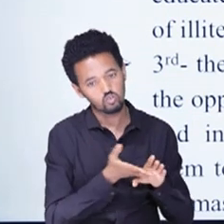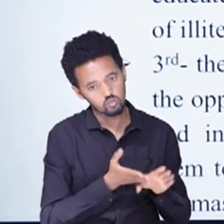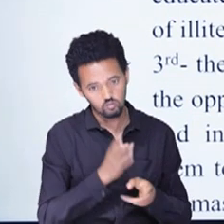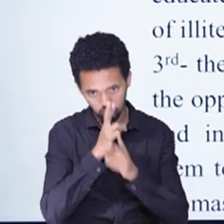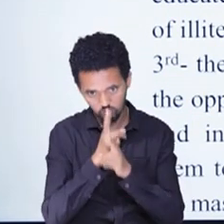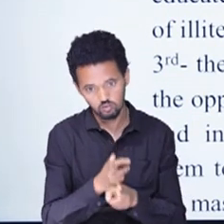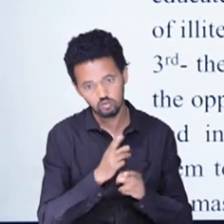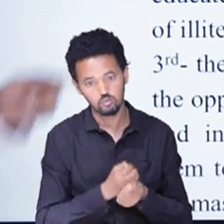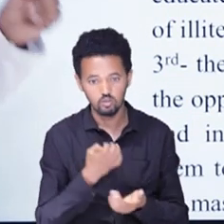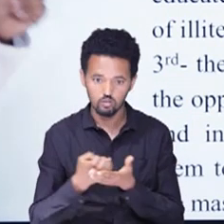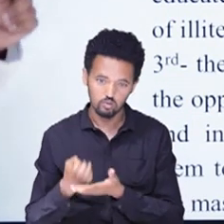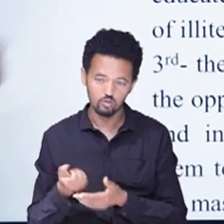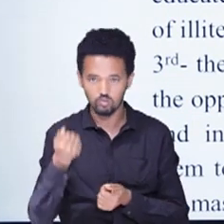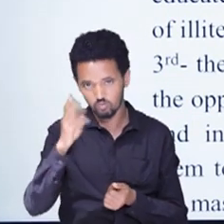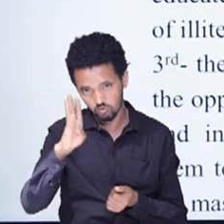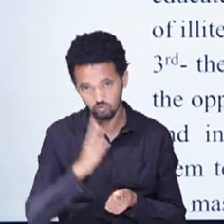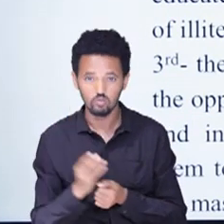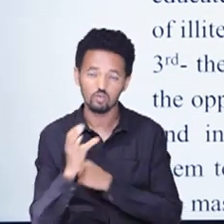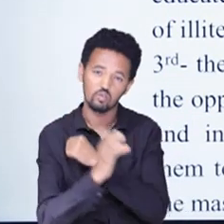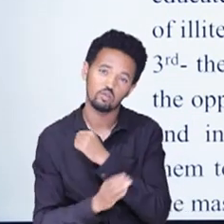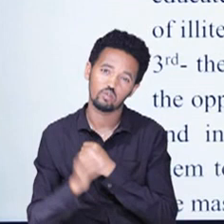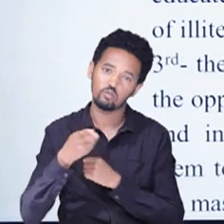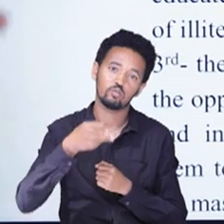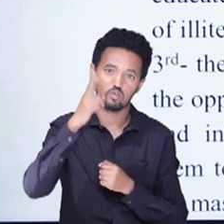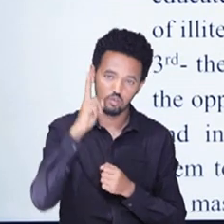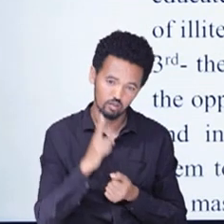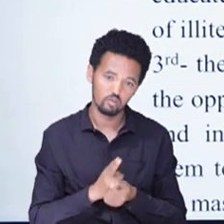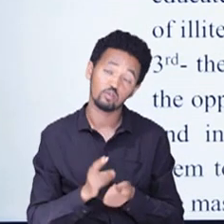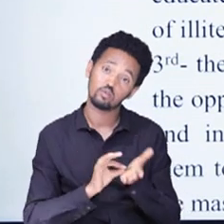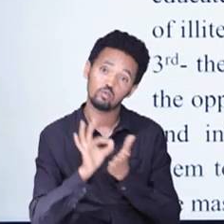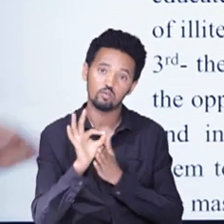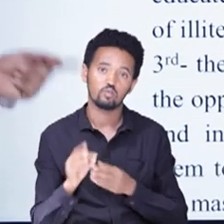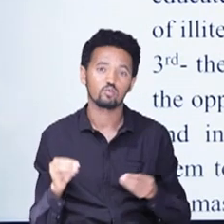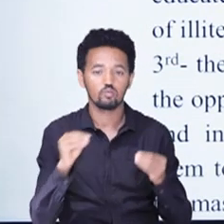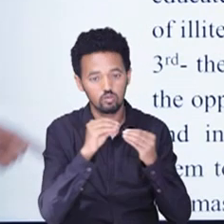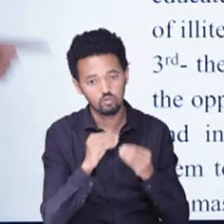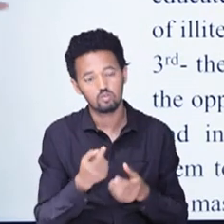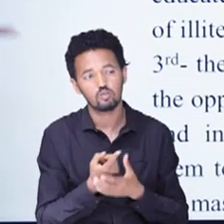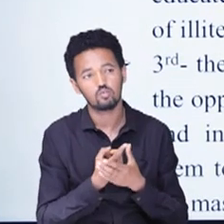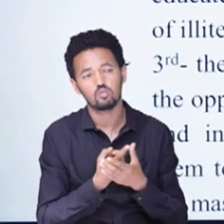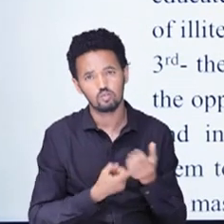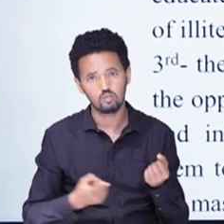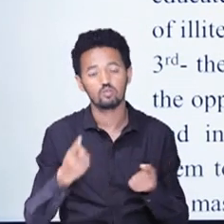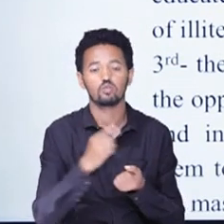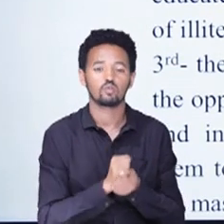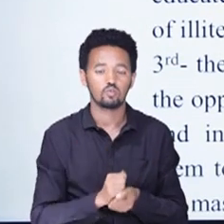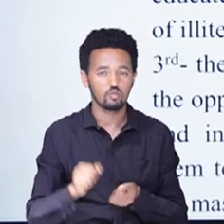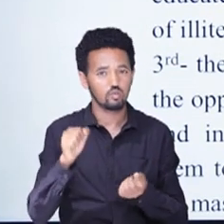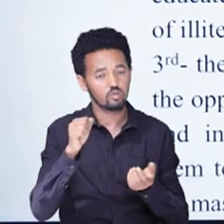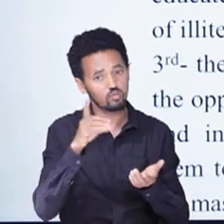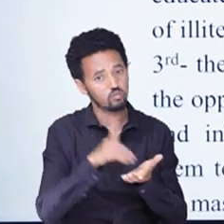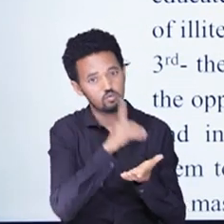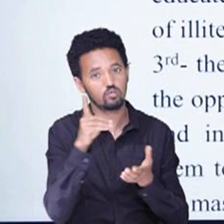respect given to educated few in a country of high rate of illiteracy. The third one, the campus life gave the